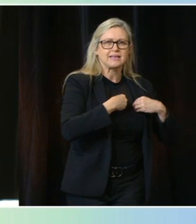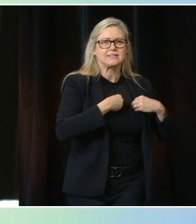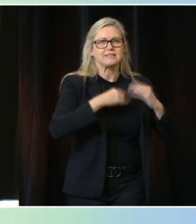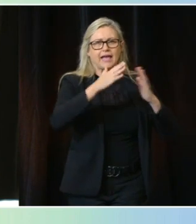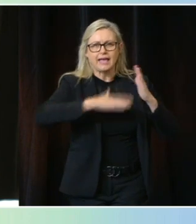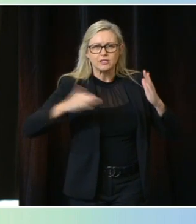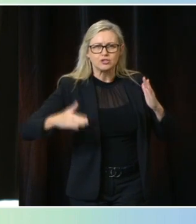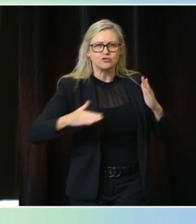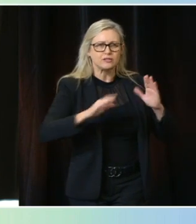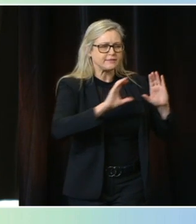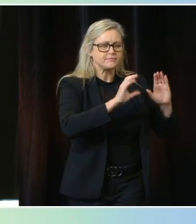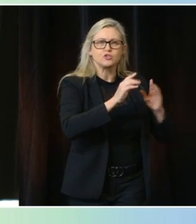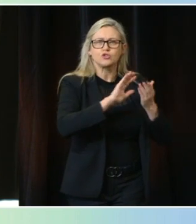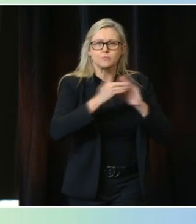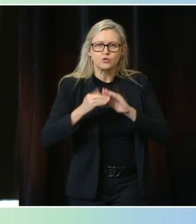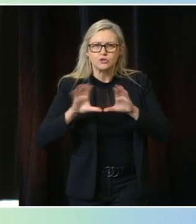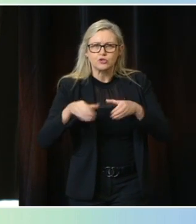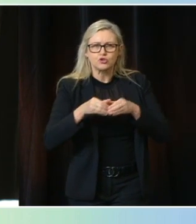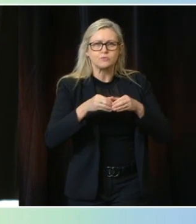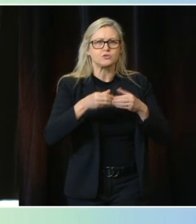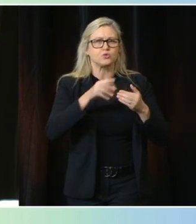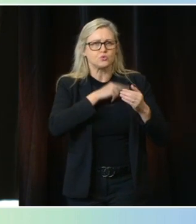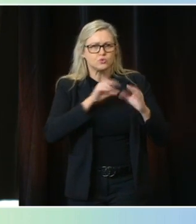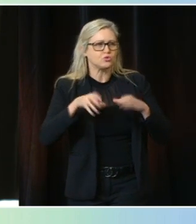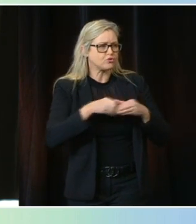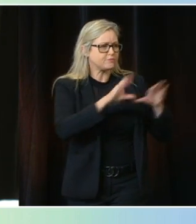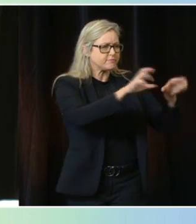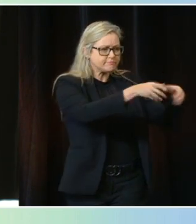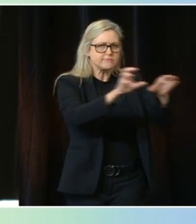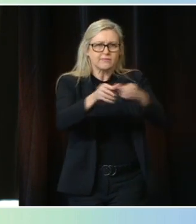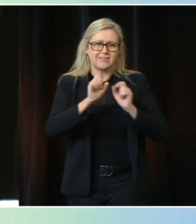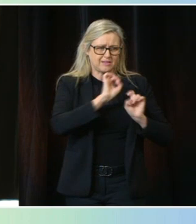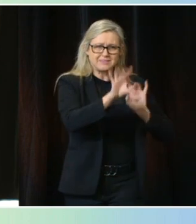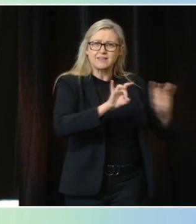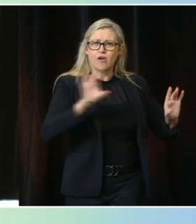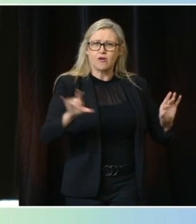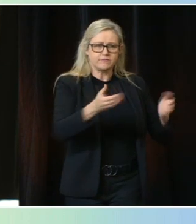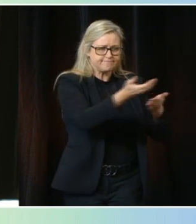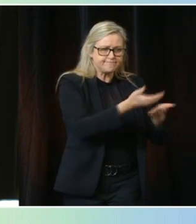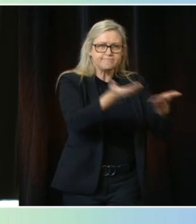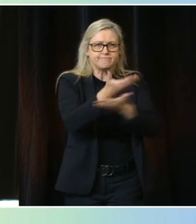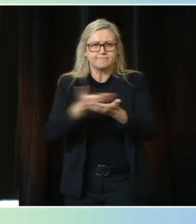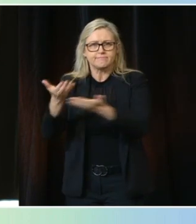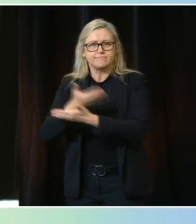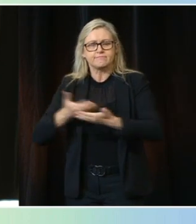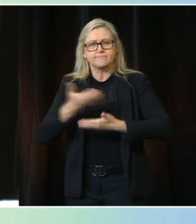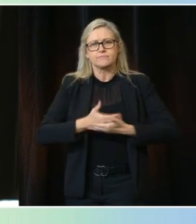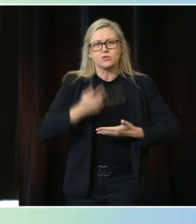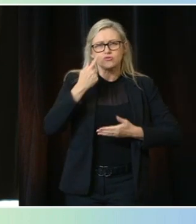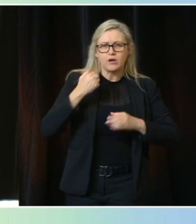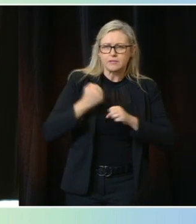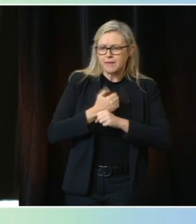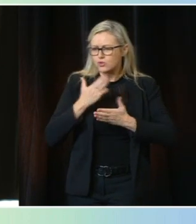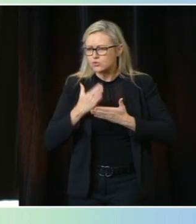unions and Community groups have engaged in and led themselves working to bring shared principles and